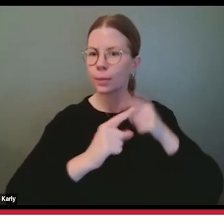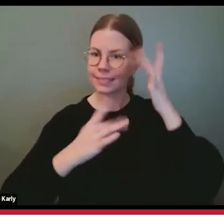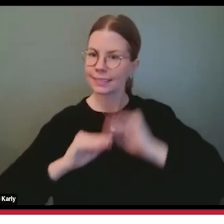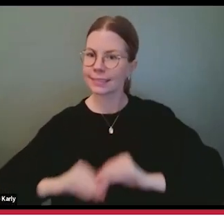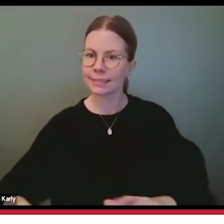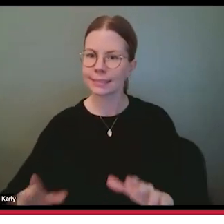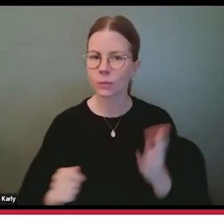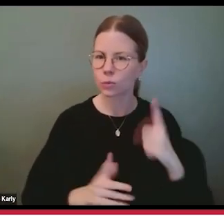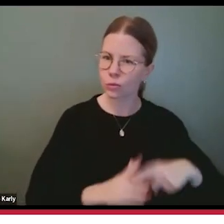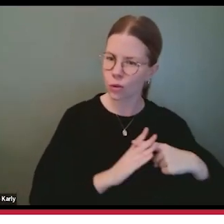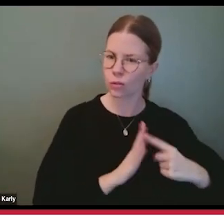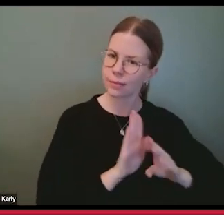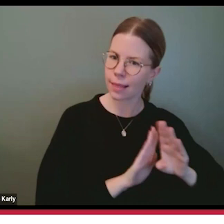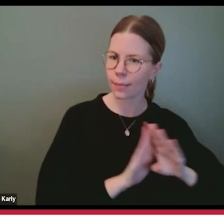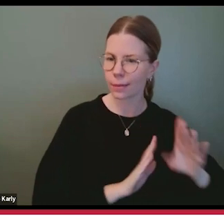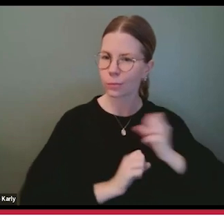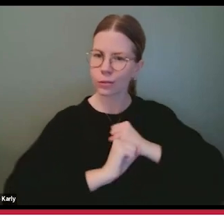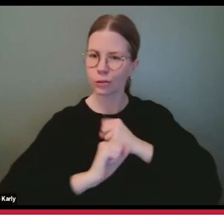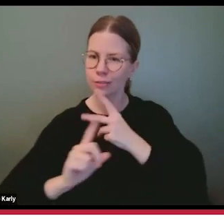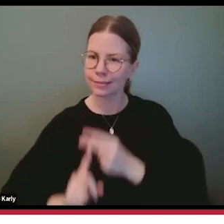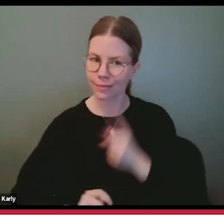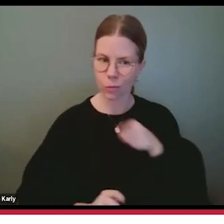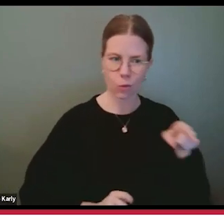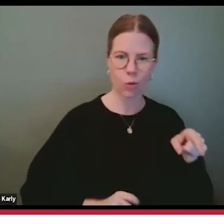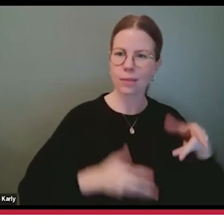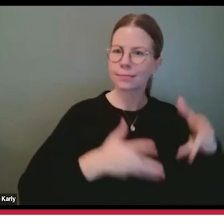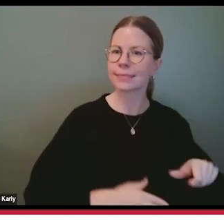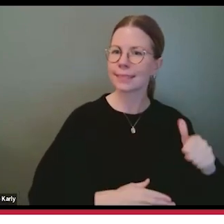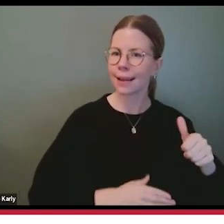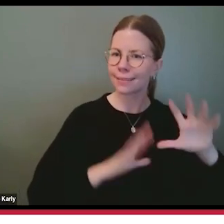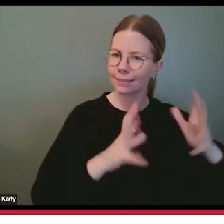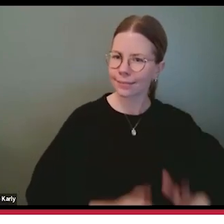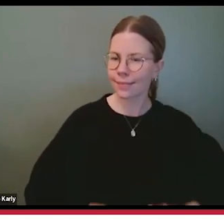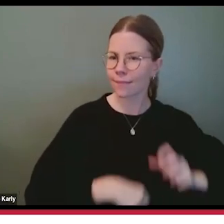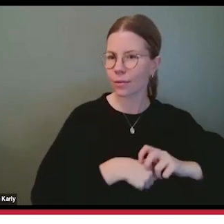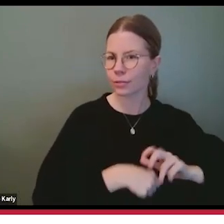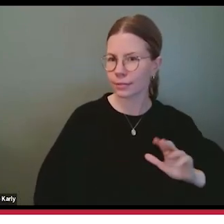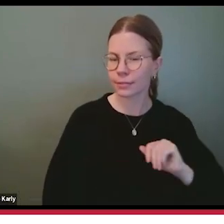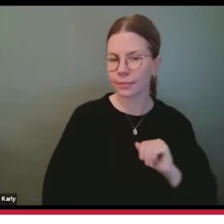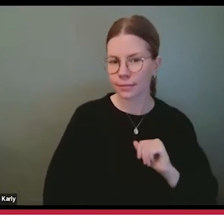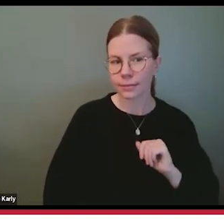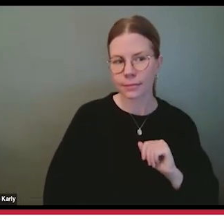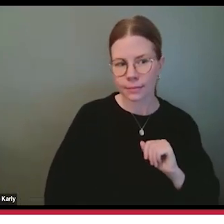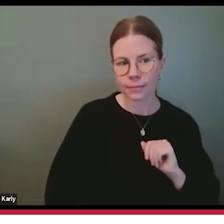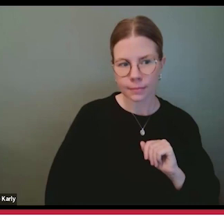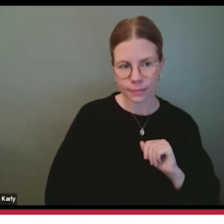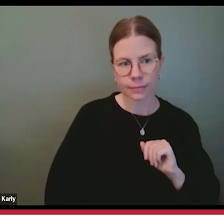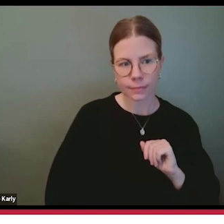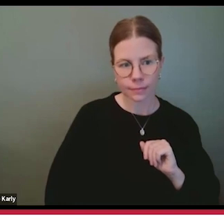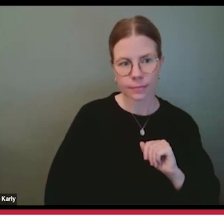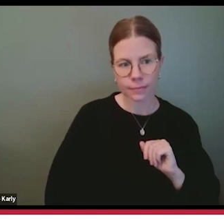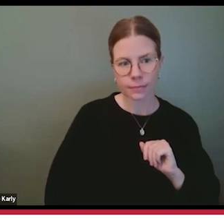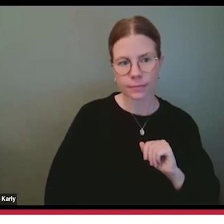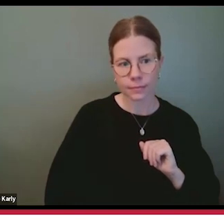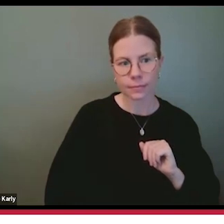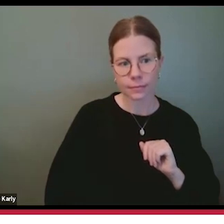families. And moreover, many of these, we have a single, there's a single member of that family